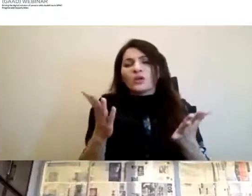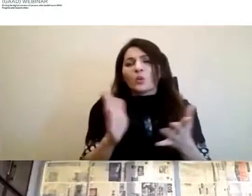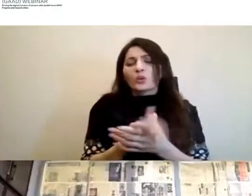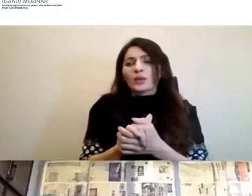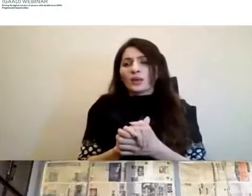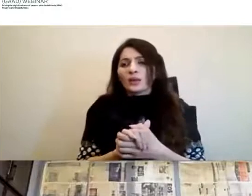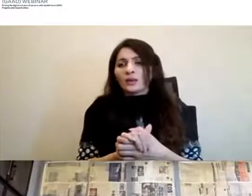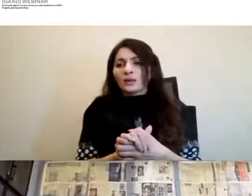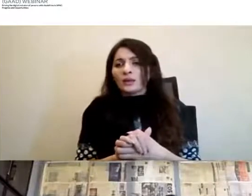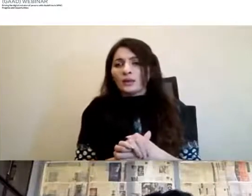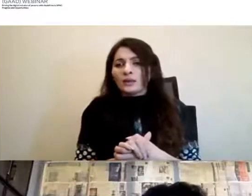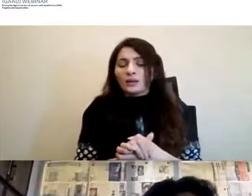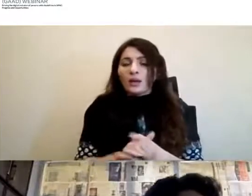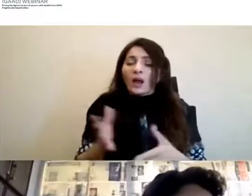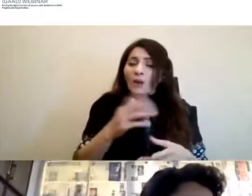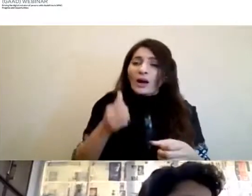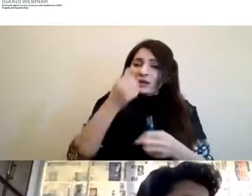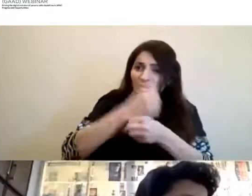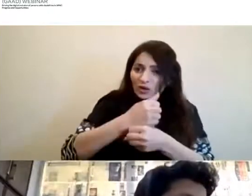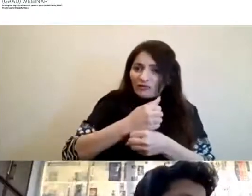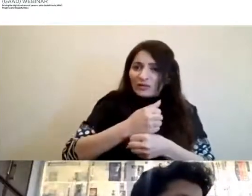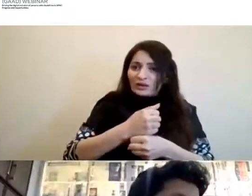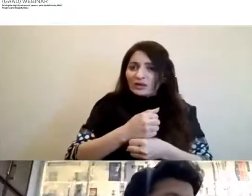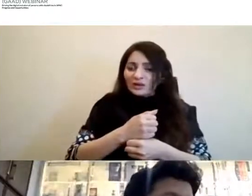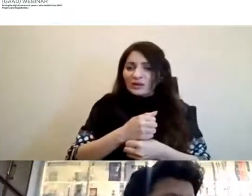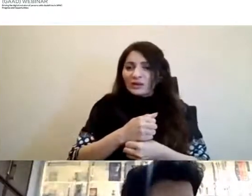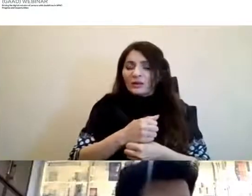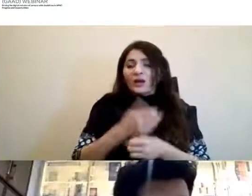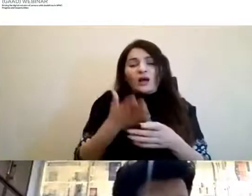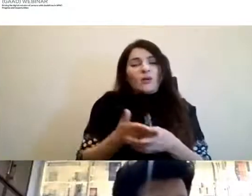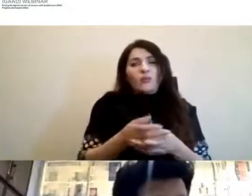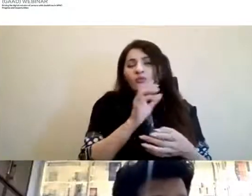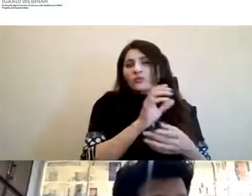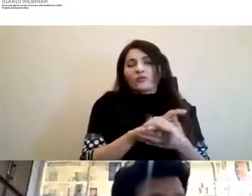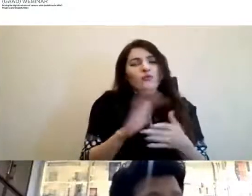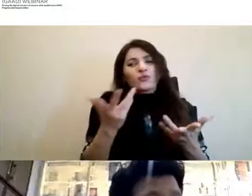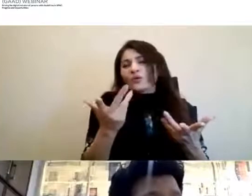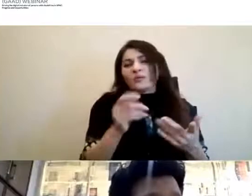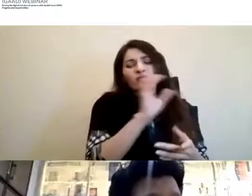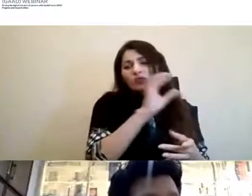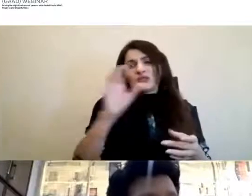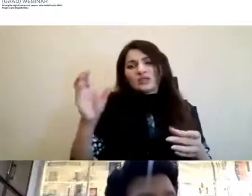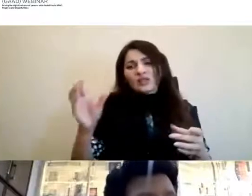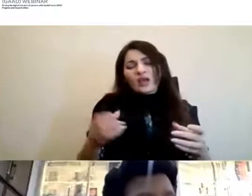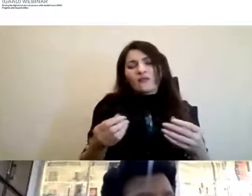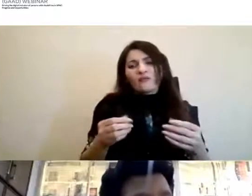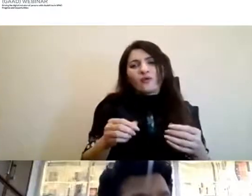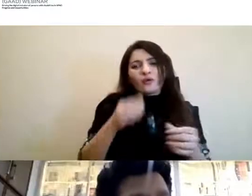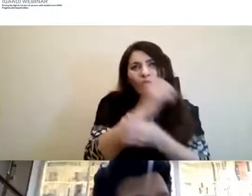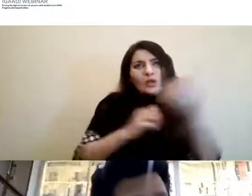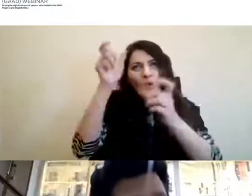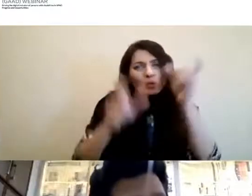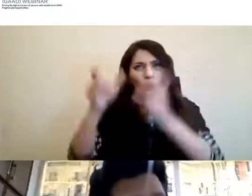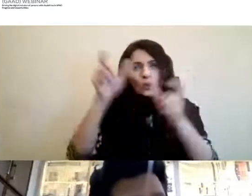our governments or non-government sector are purchasing, which are not accessible or inclusive for people with disabilities. Fourth is I already told